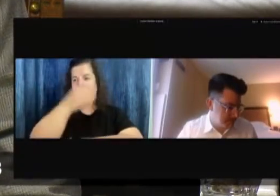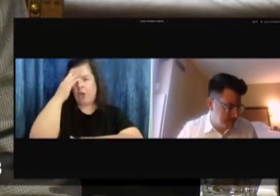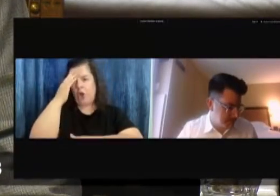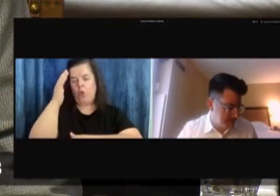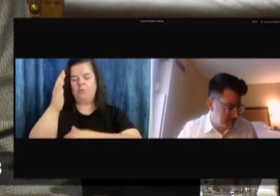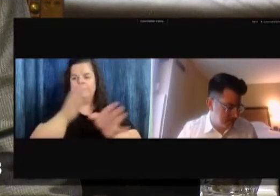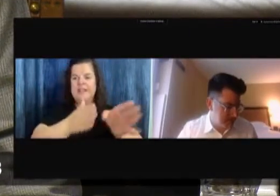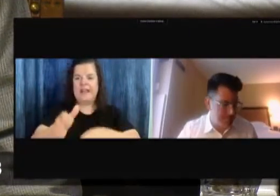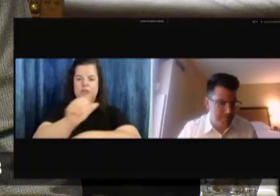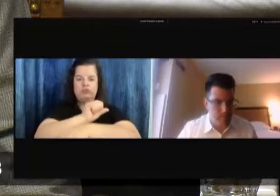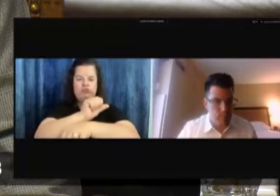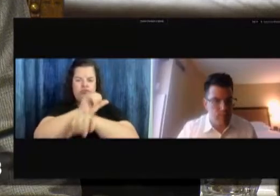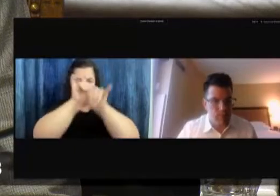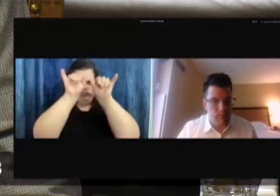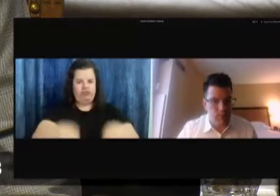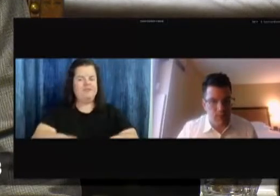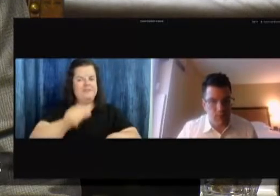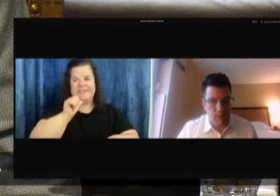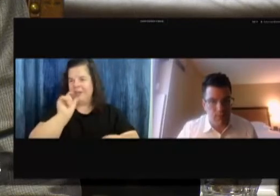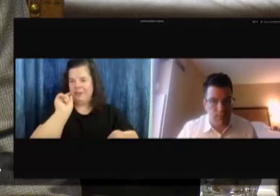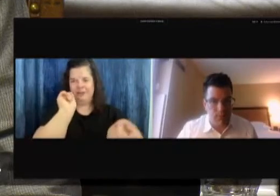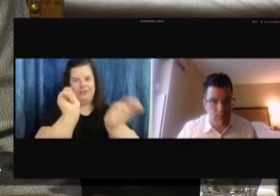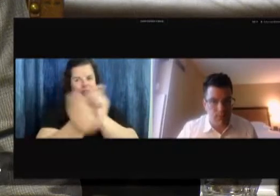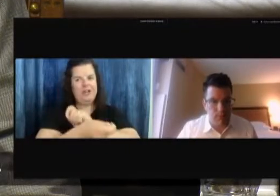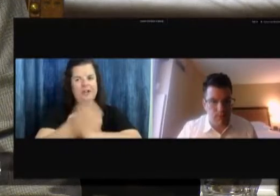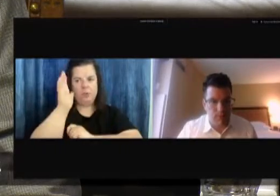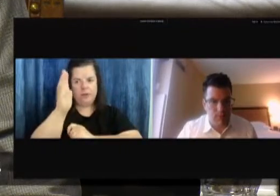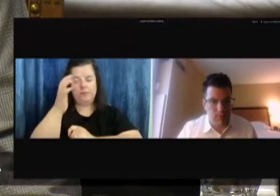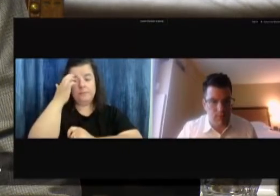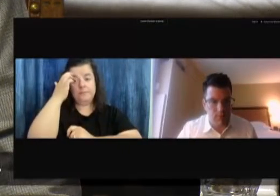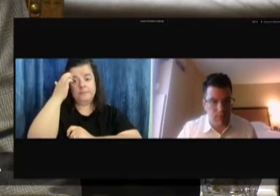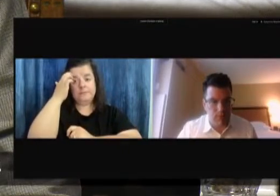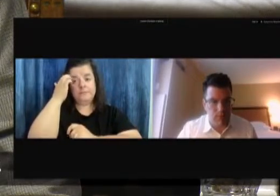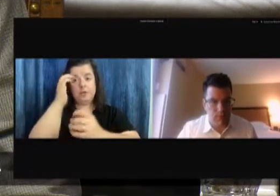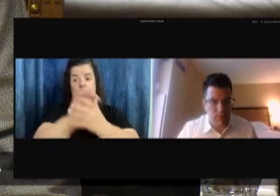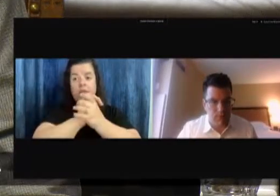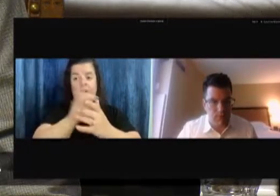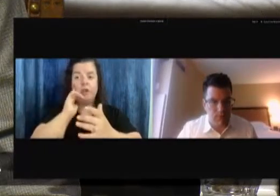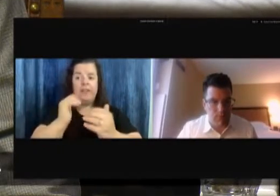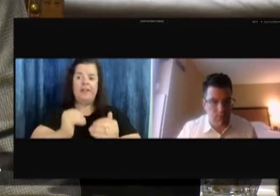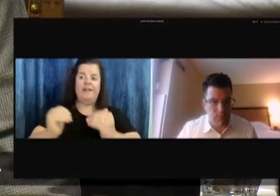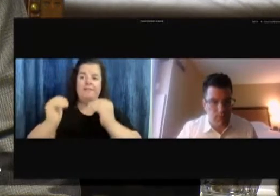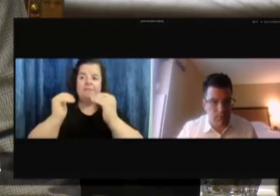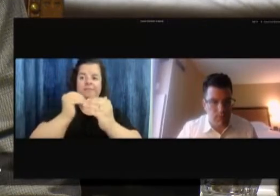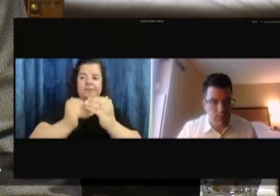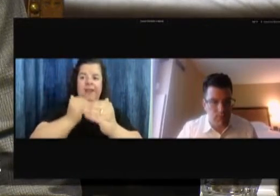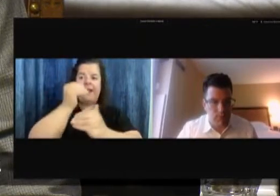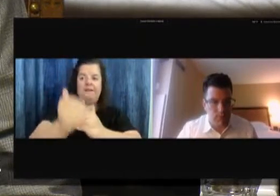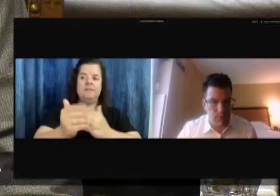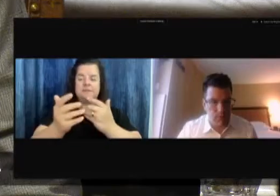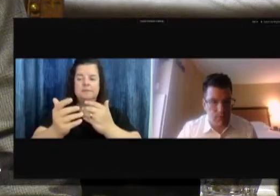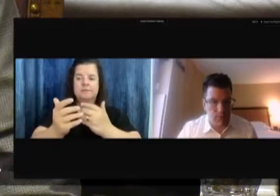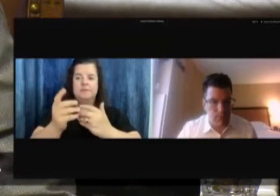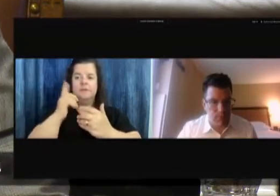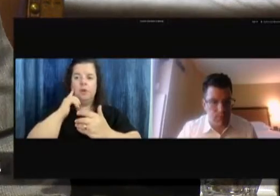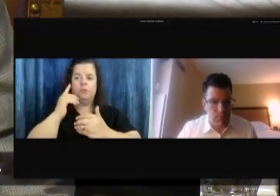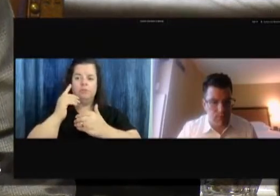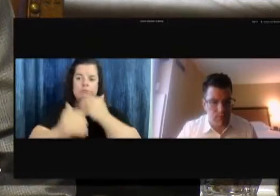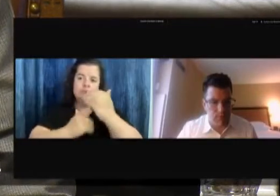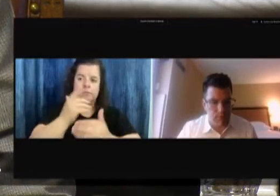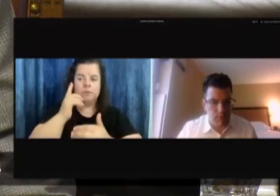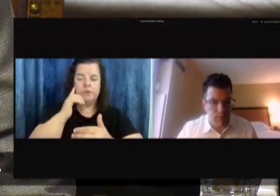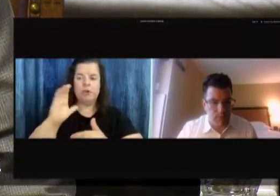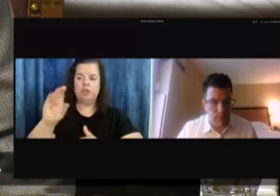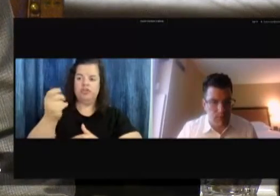forever. And so congratulations on this, next step moving forward to Councilman Charlin,